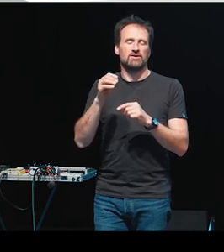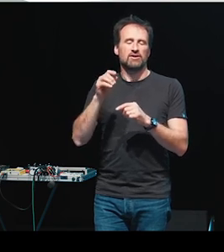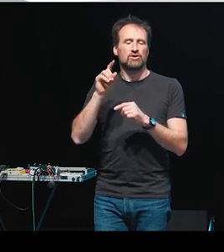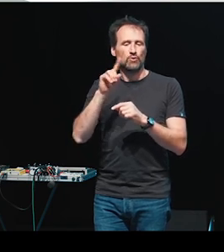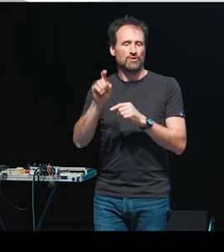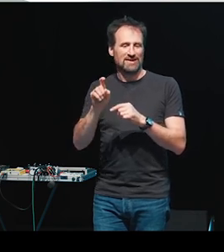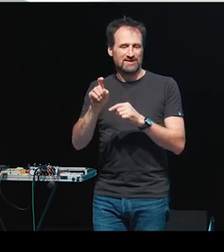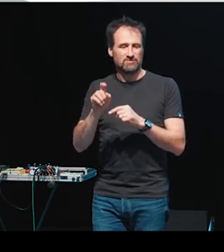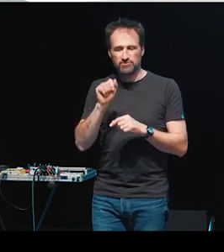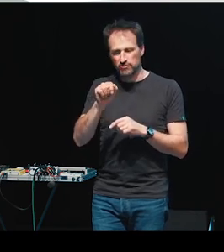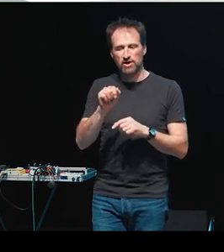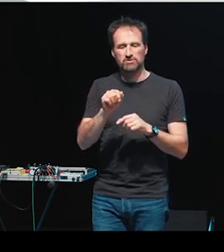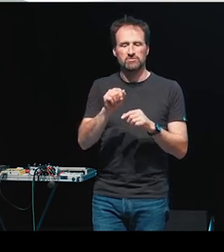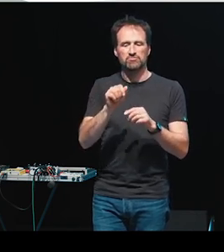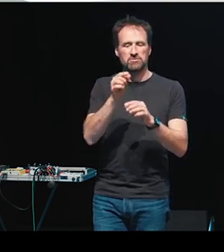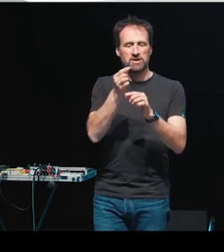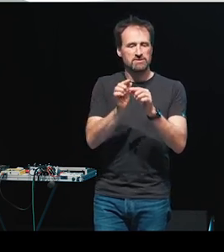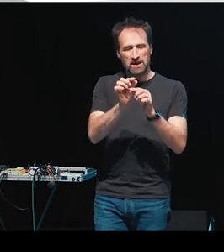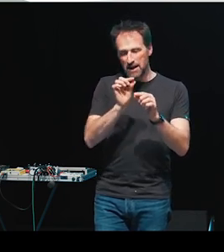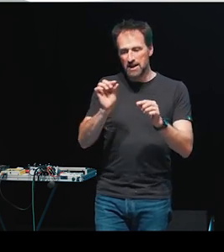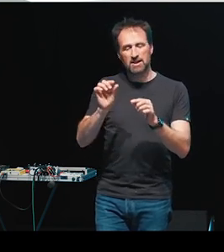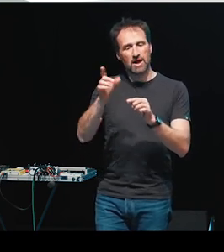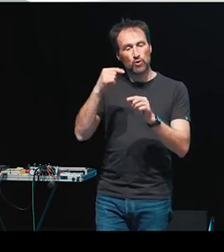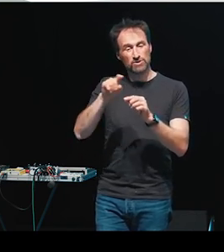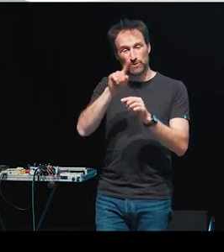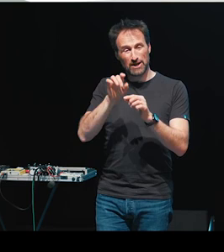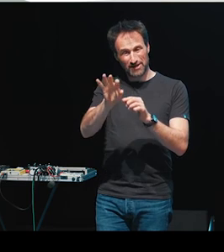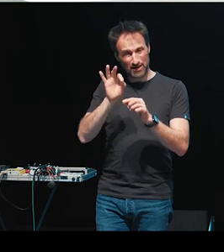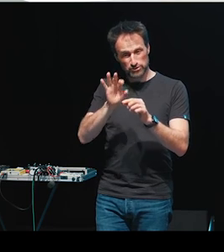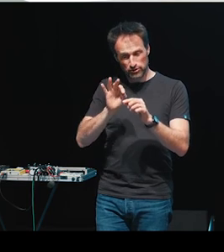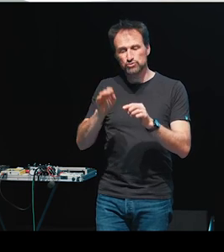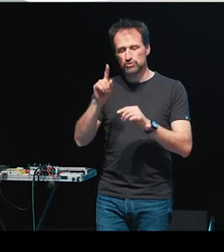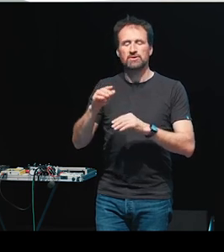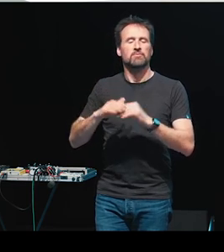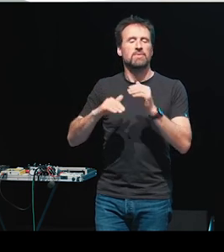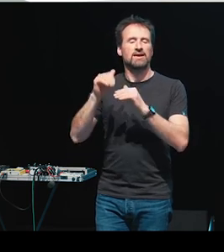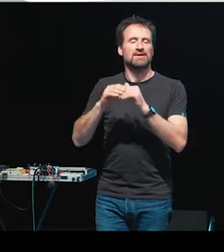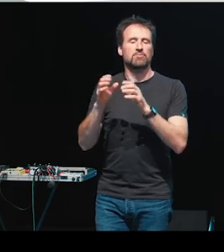query, and you can think of it as like a building block of a GraphQL query.